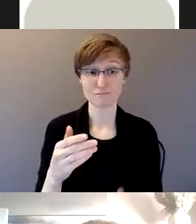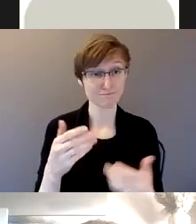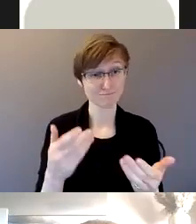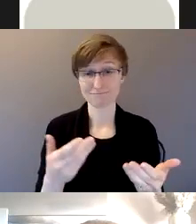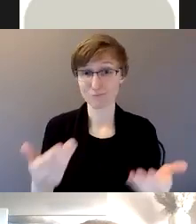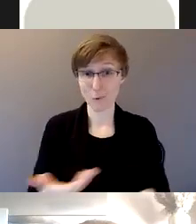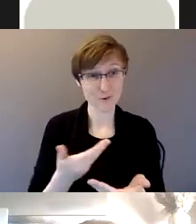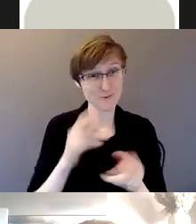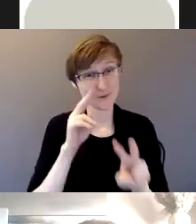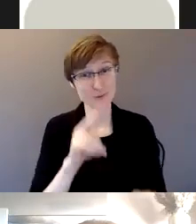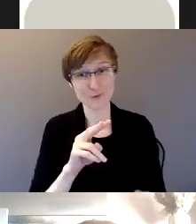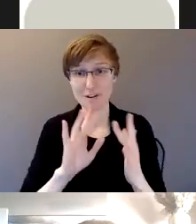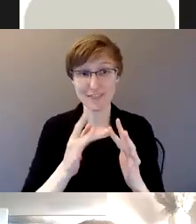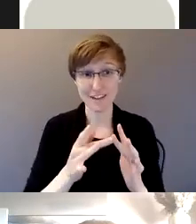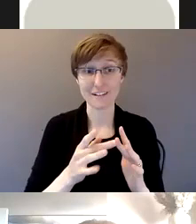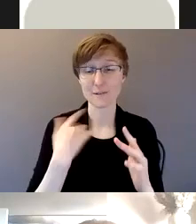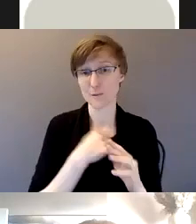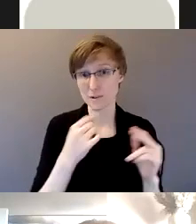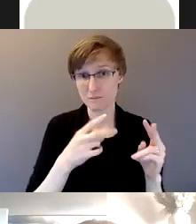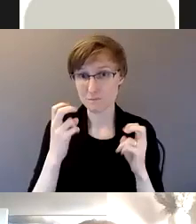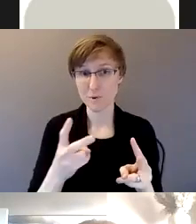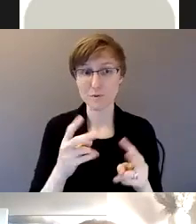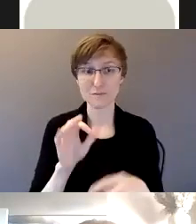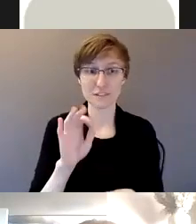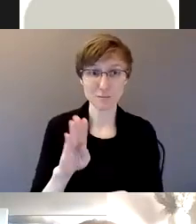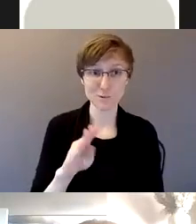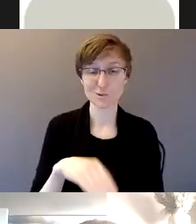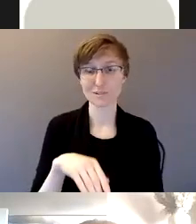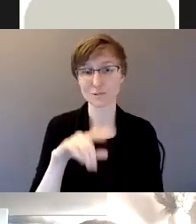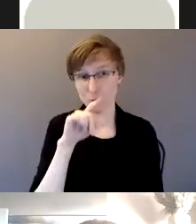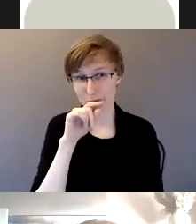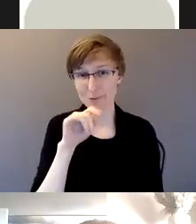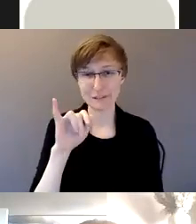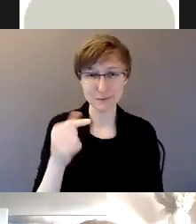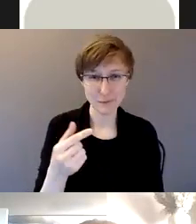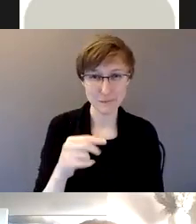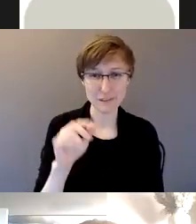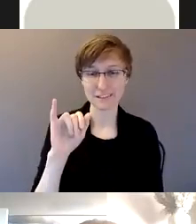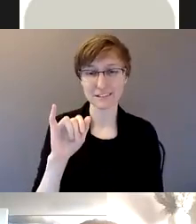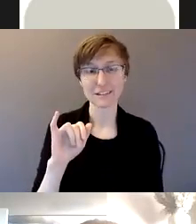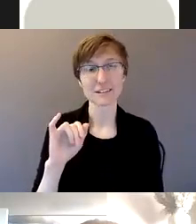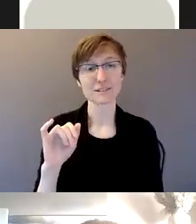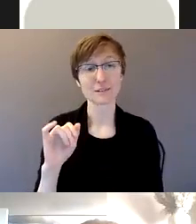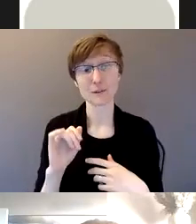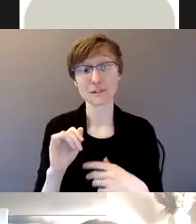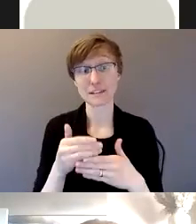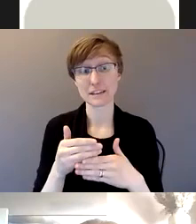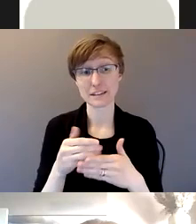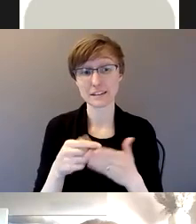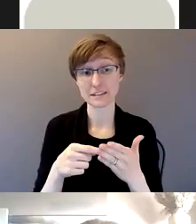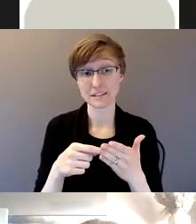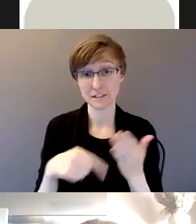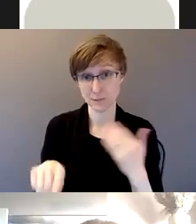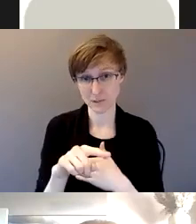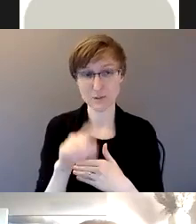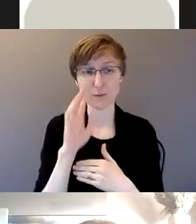on our Facebook and social media accounts. We do have an upcoming webinar next week as well as the week after to continue